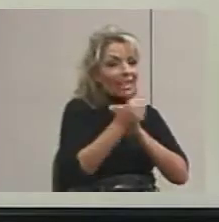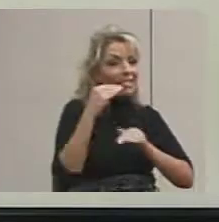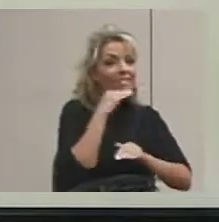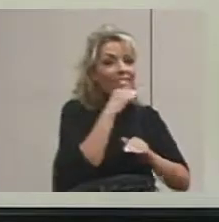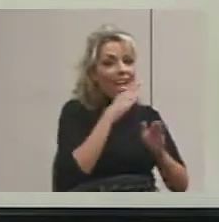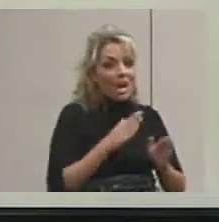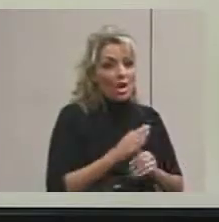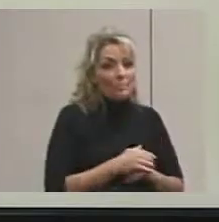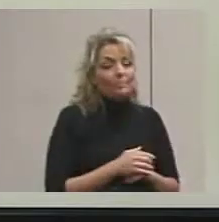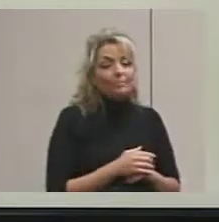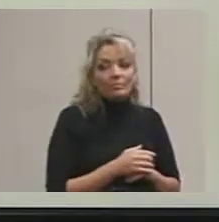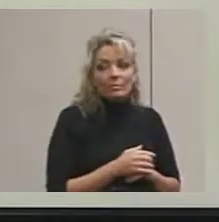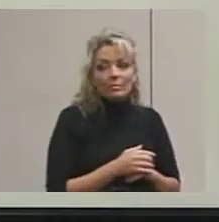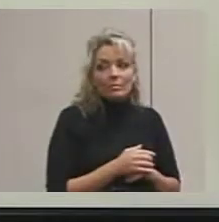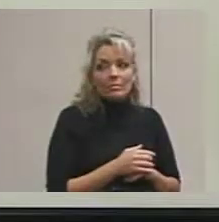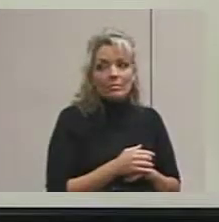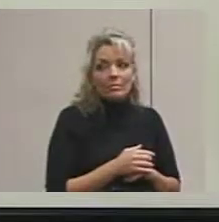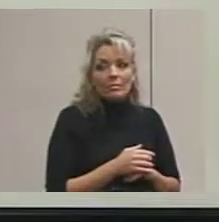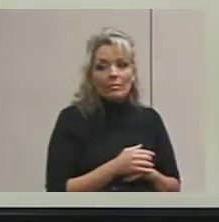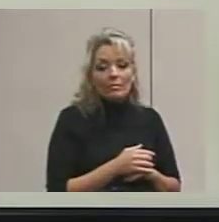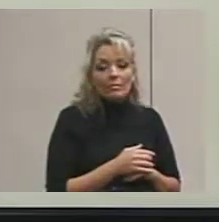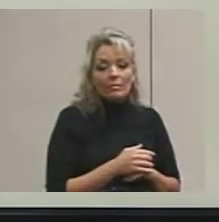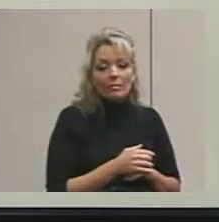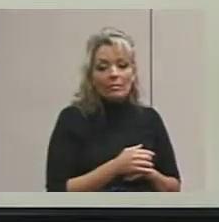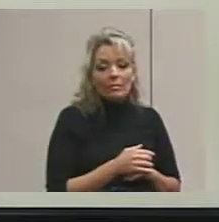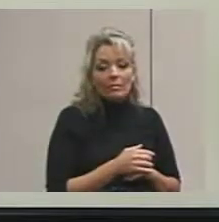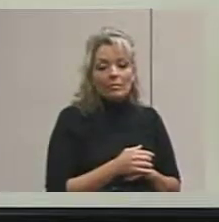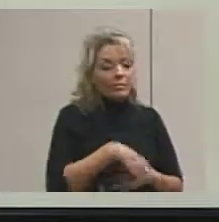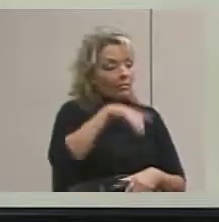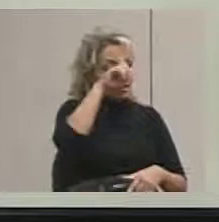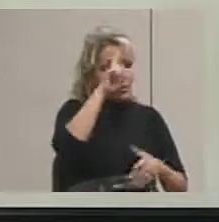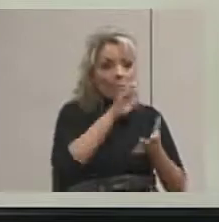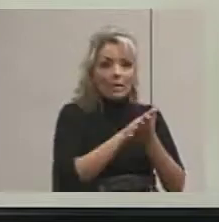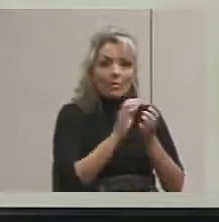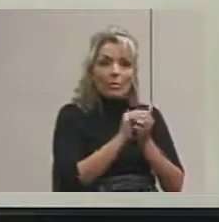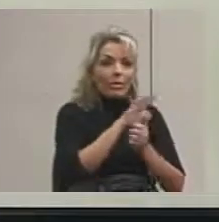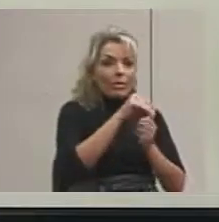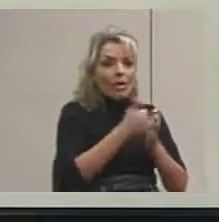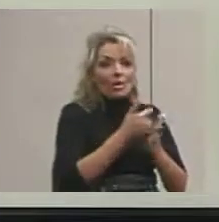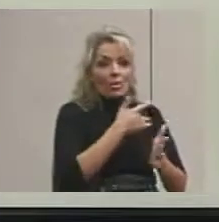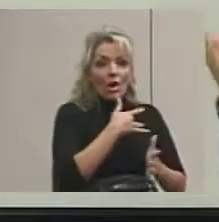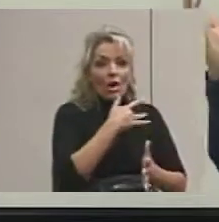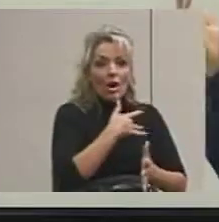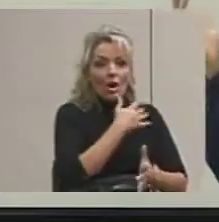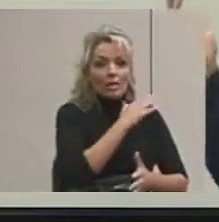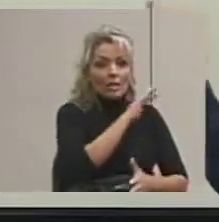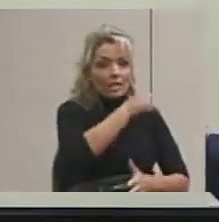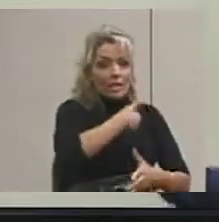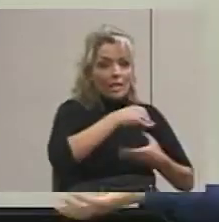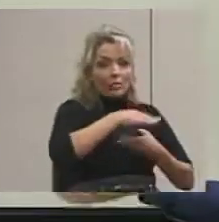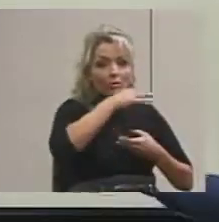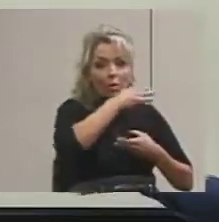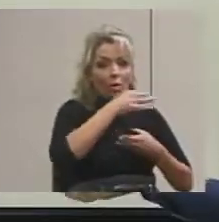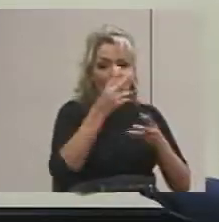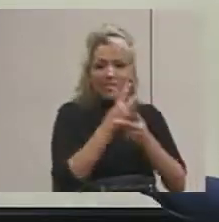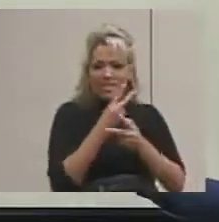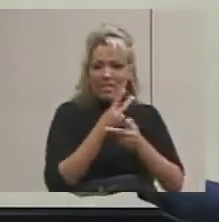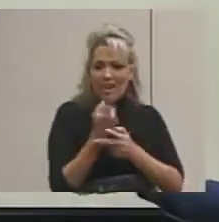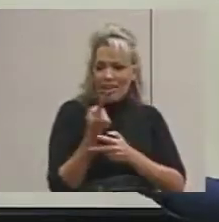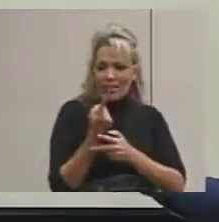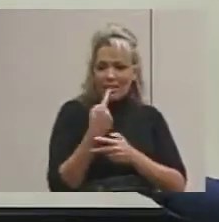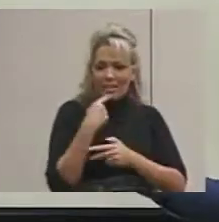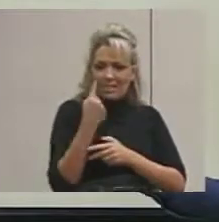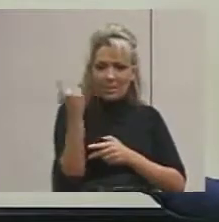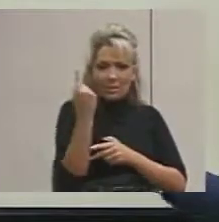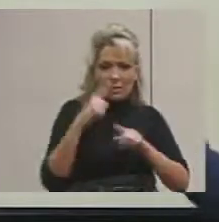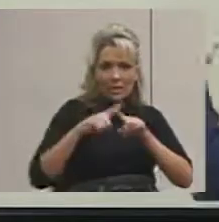And you just believe him with all your heart and soul and find out 5 minutes later he said something different to the mainstream teacher, and then of